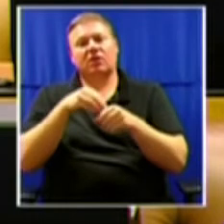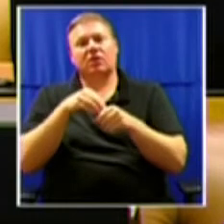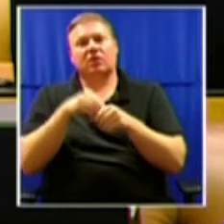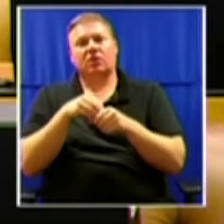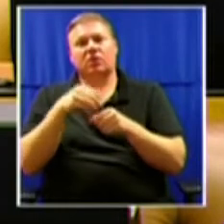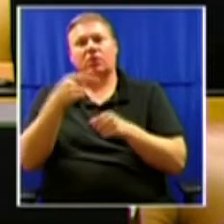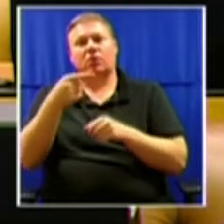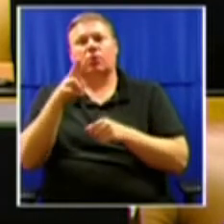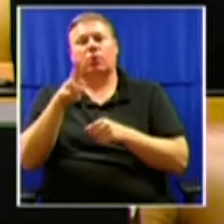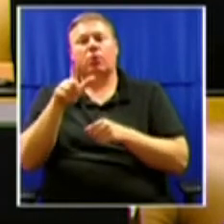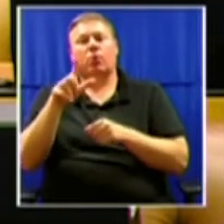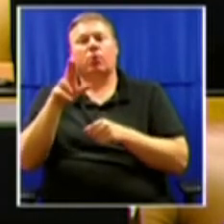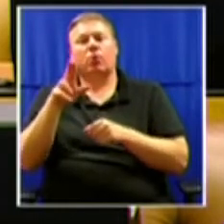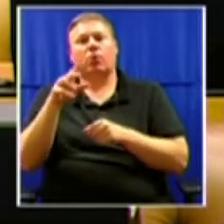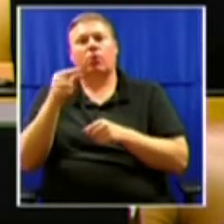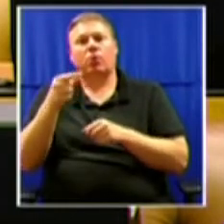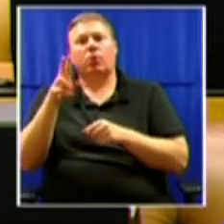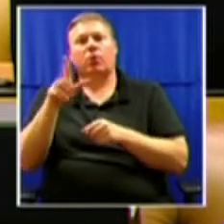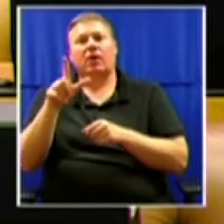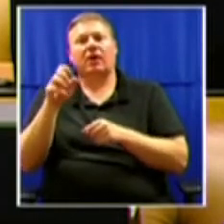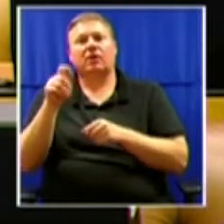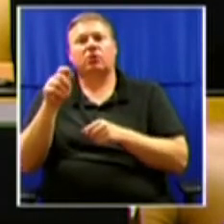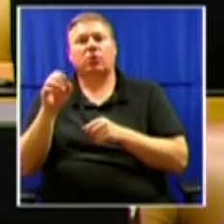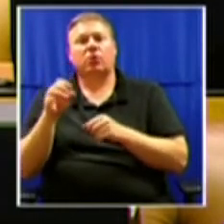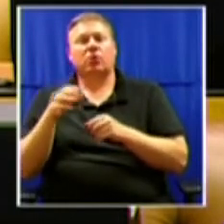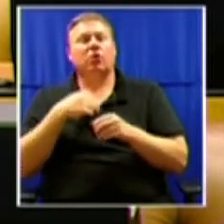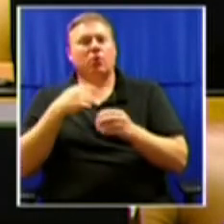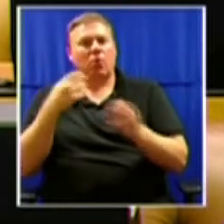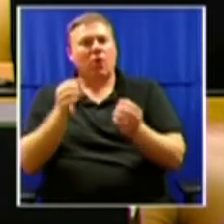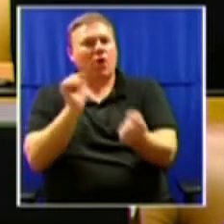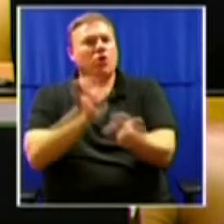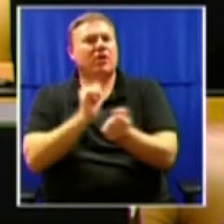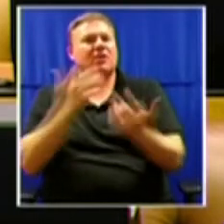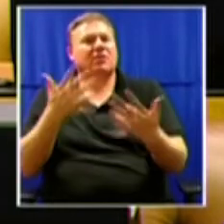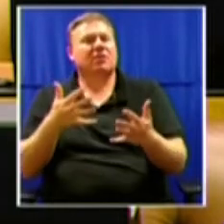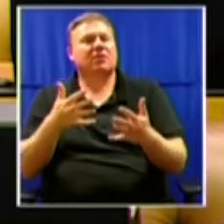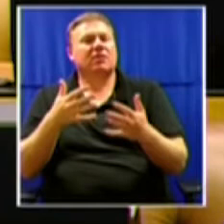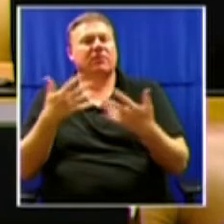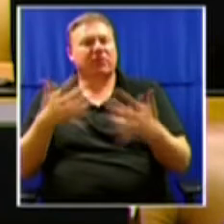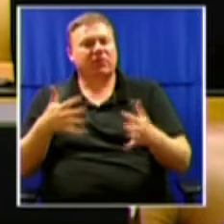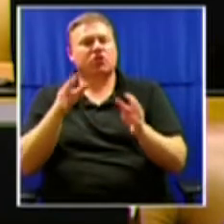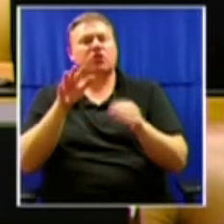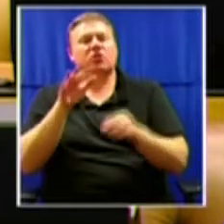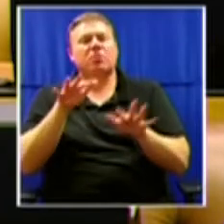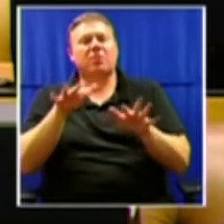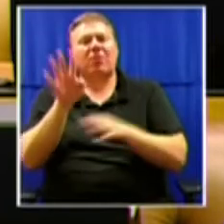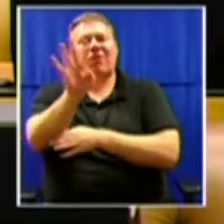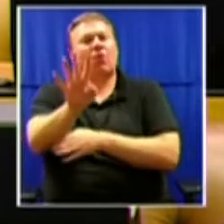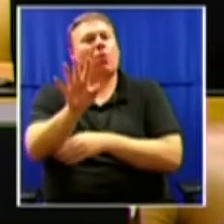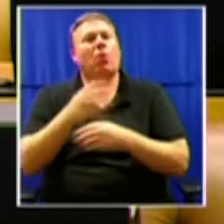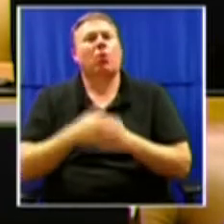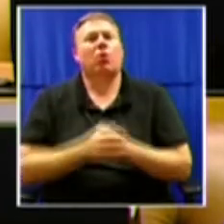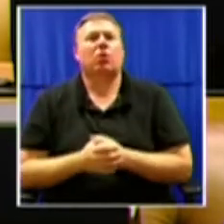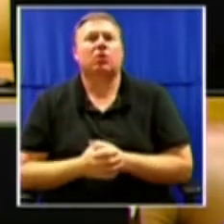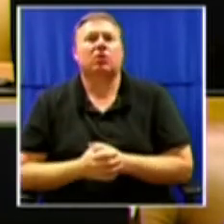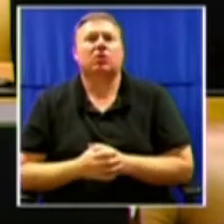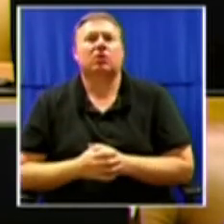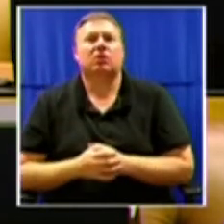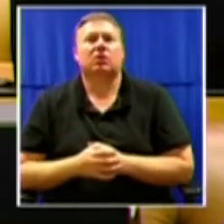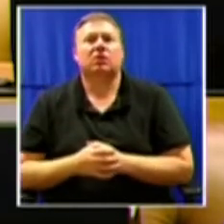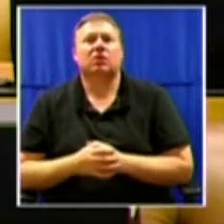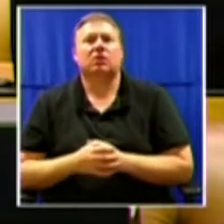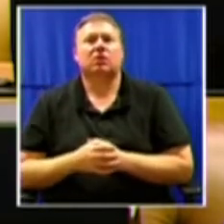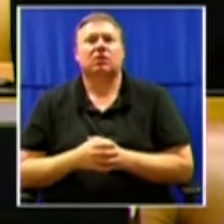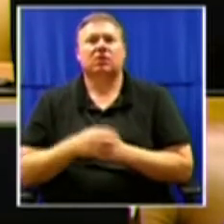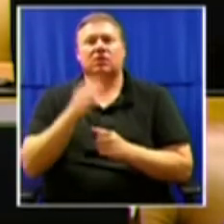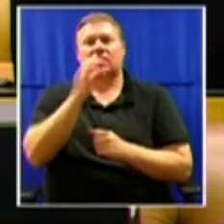Kukuletu, where 8 people were killed, we have arrested people. 4 of people have been arrested. We arrested them in Eastern Cape